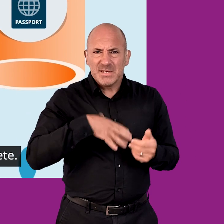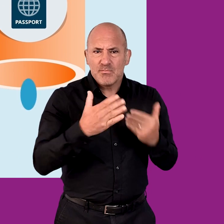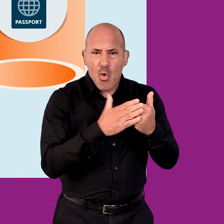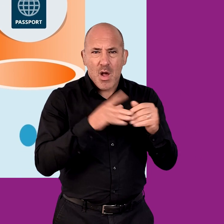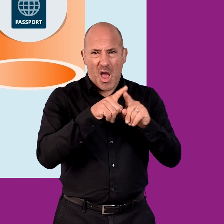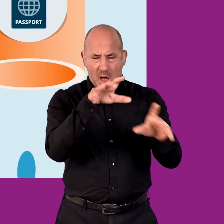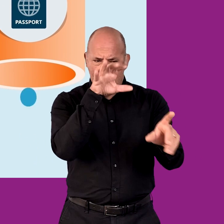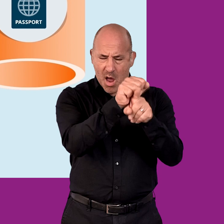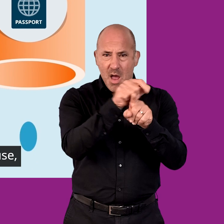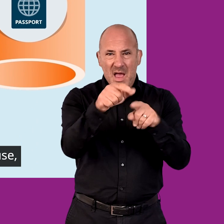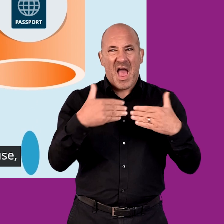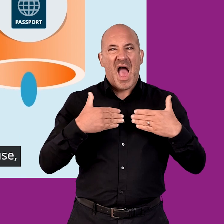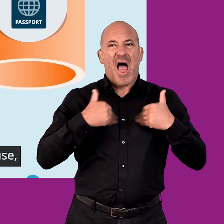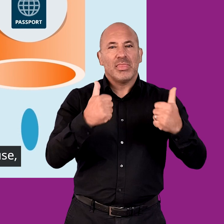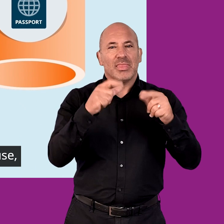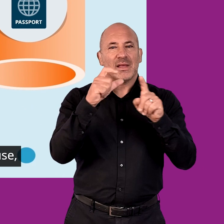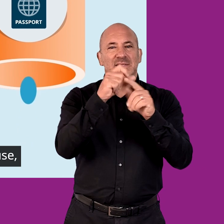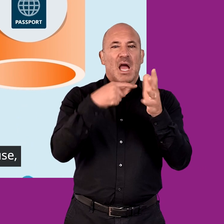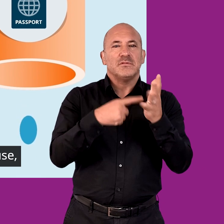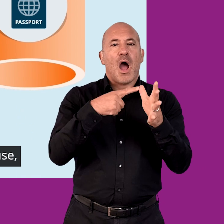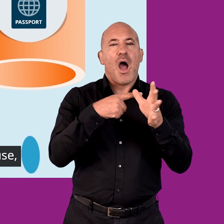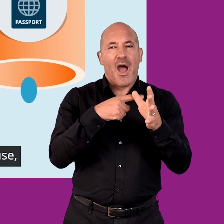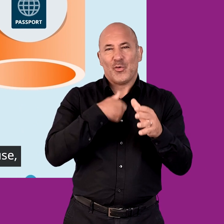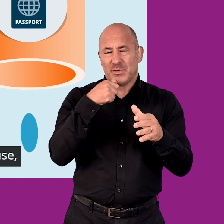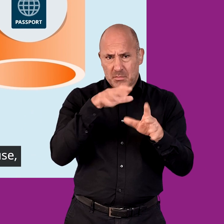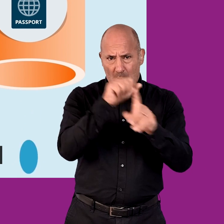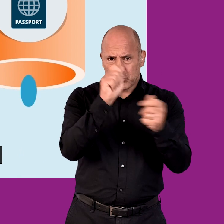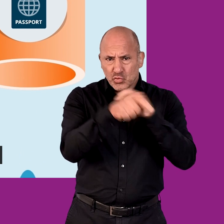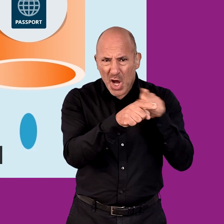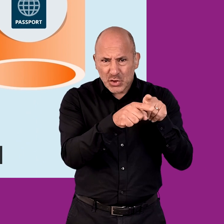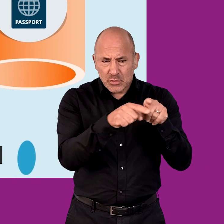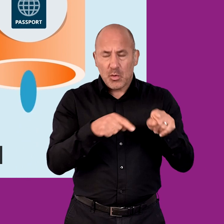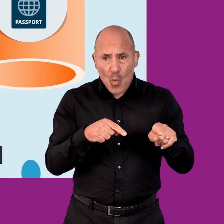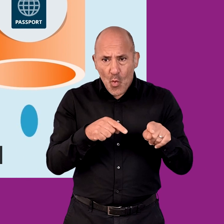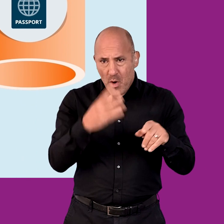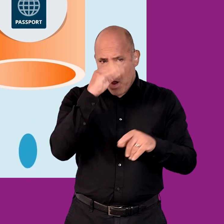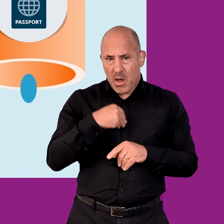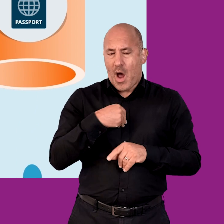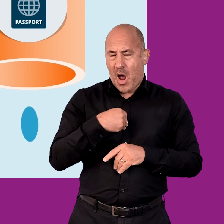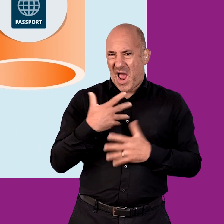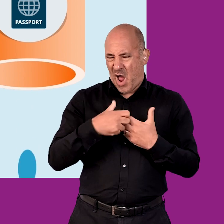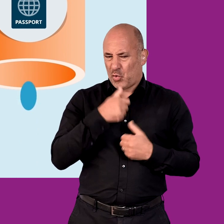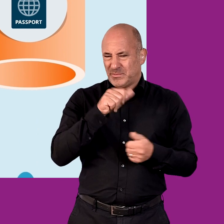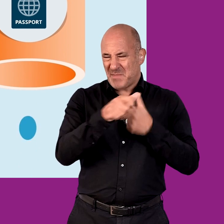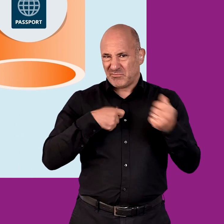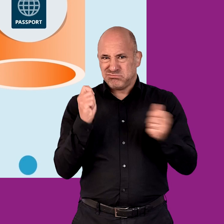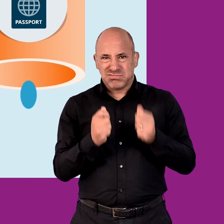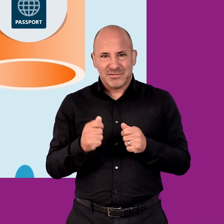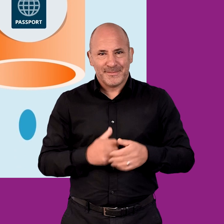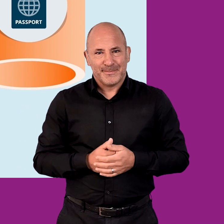incomplete. For example, it spotted changes in health data we use, which meant that we could decide how best to use